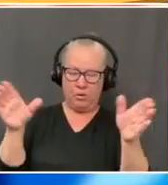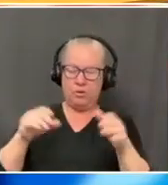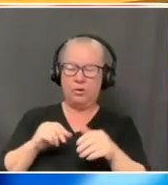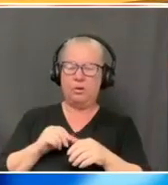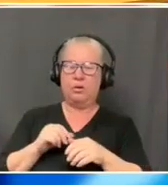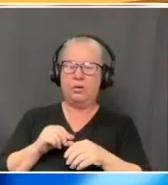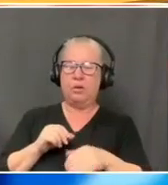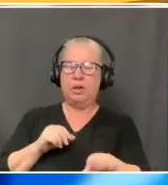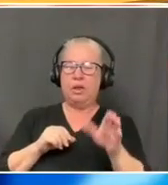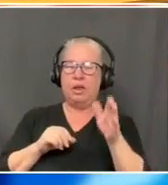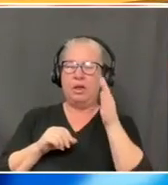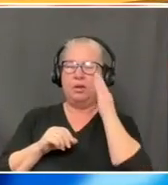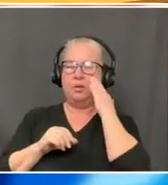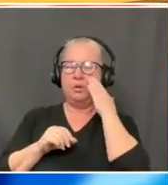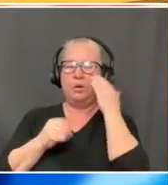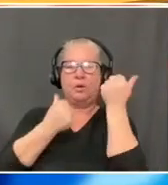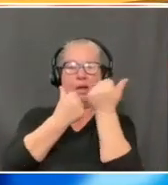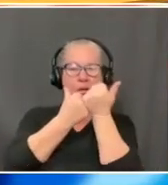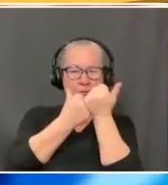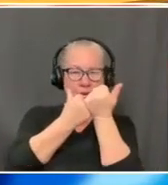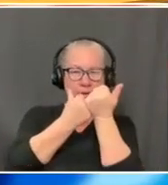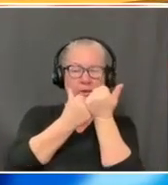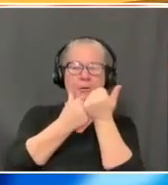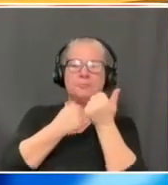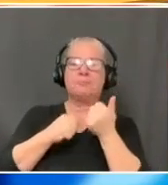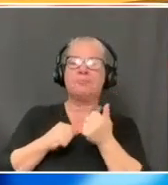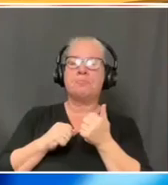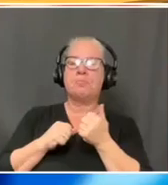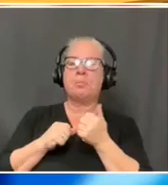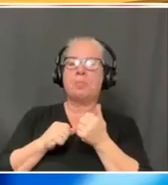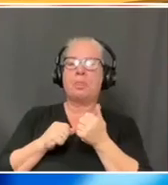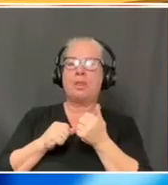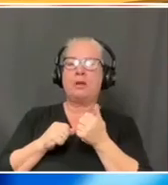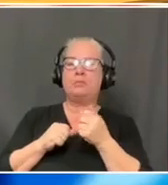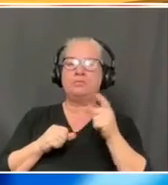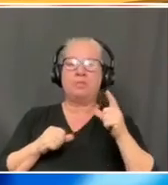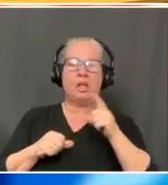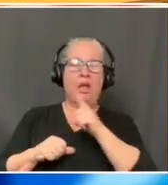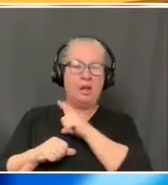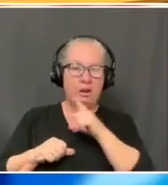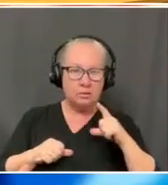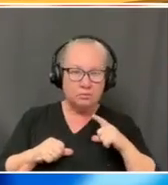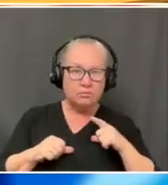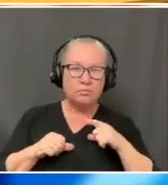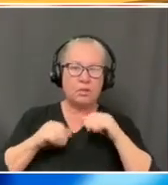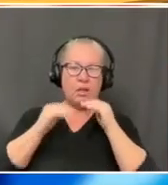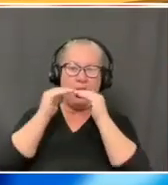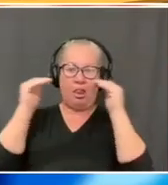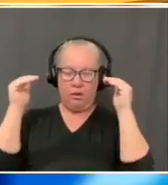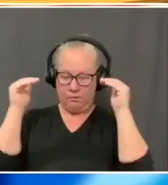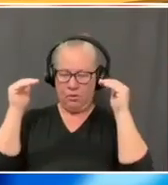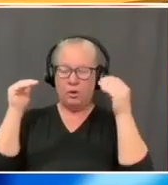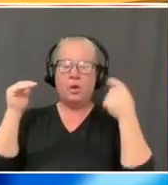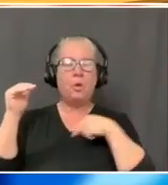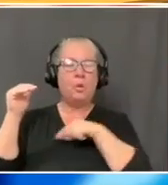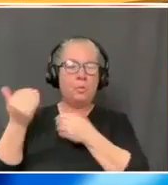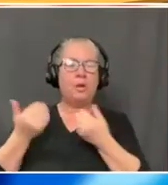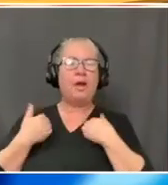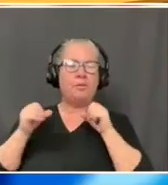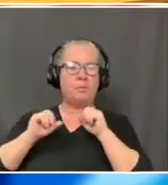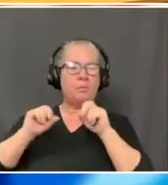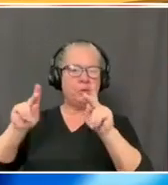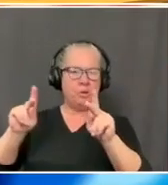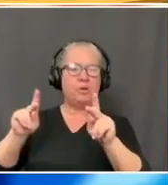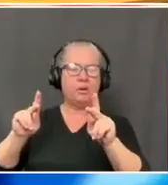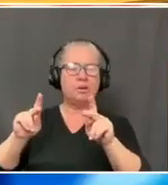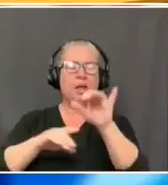and conversations that are happening at the legislative level is that we know that there's opportunities to